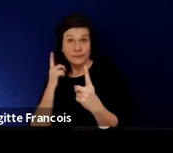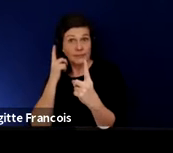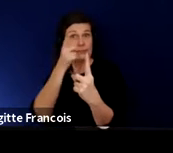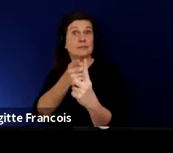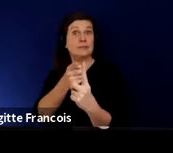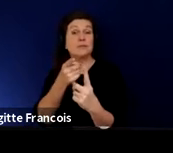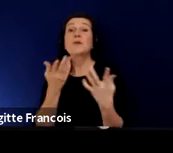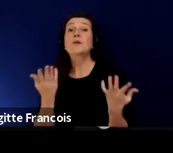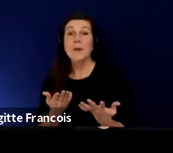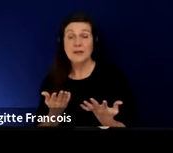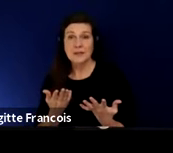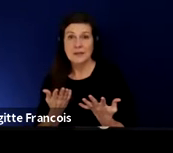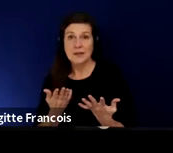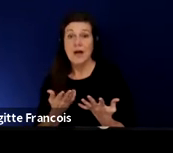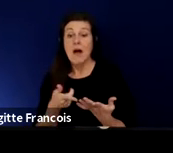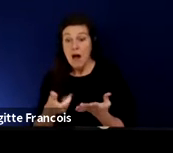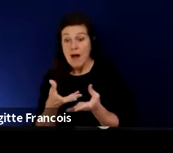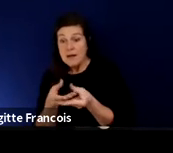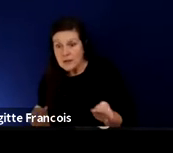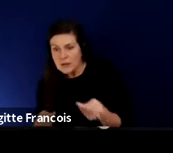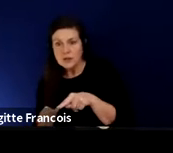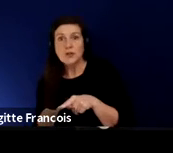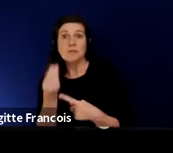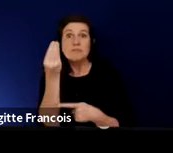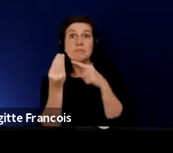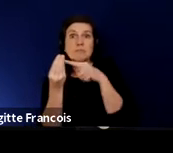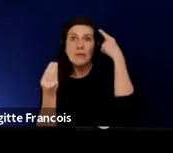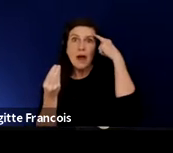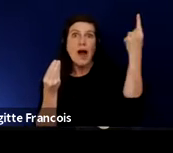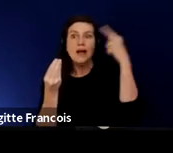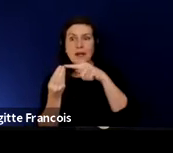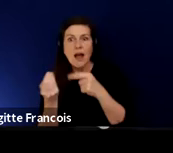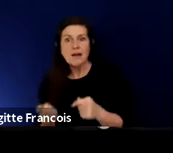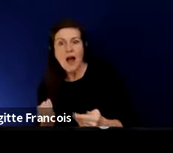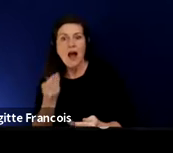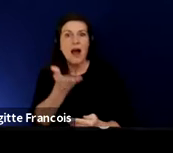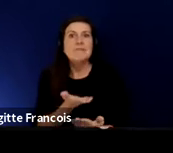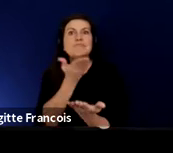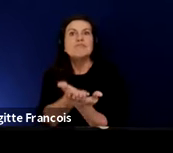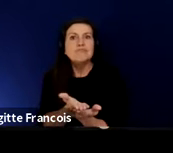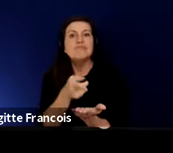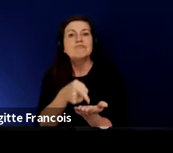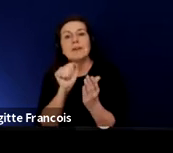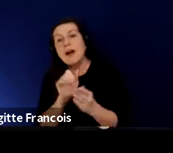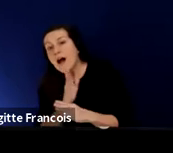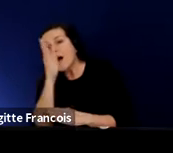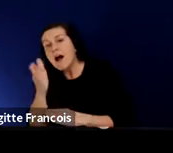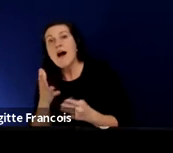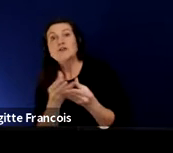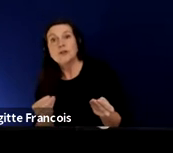of course, if we have some solutions or ideas or recommendations for a solution, then we also want to make sure that it actually